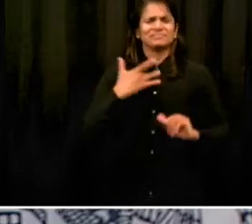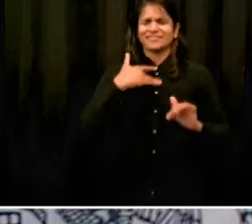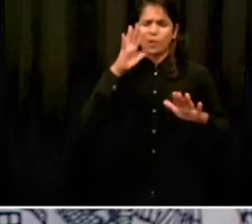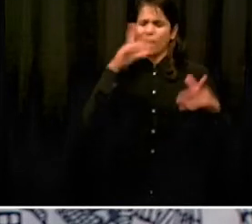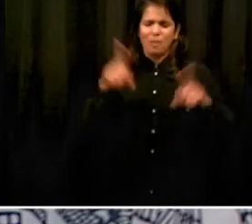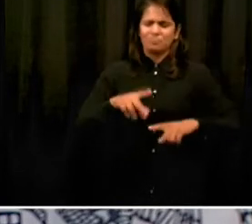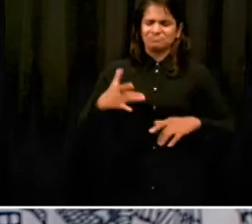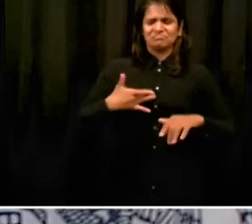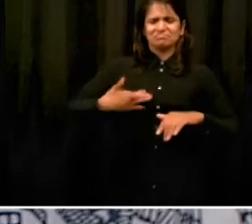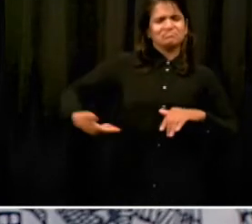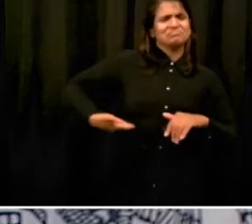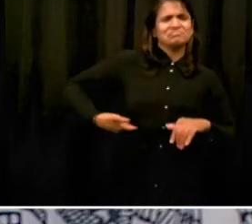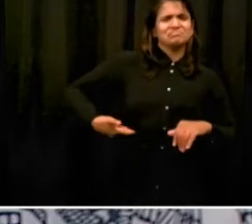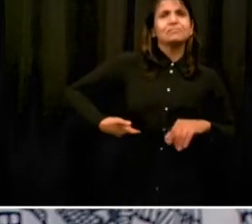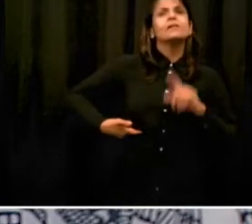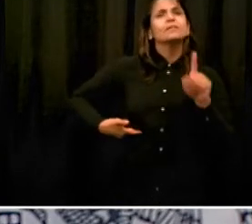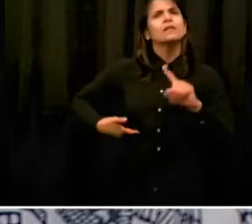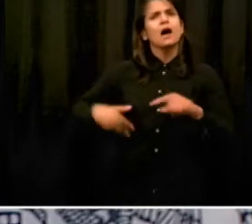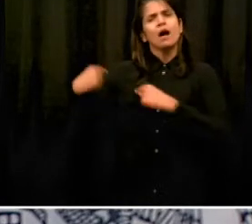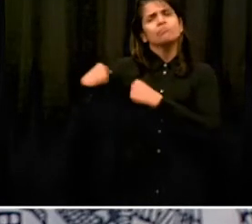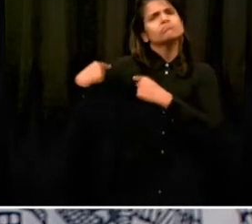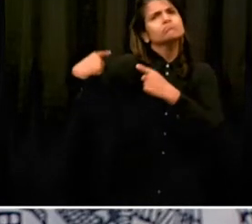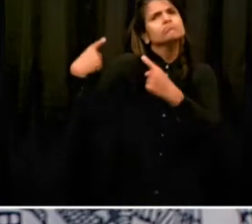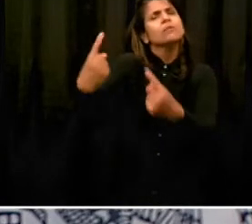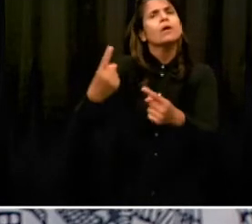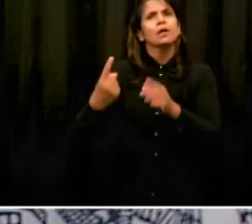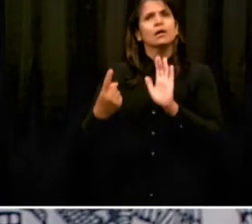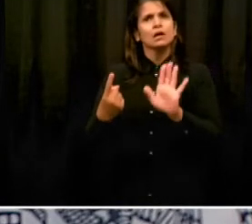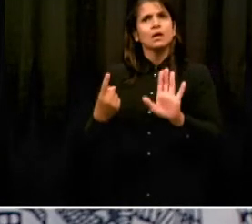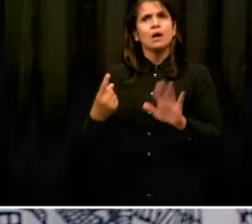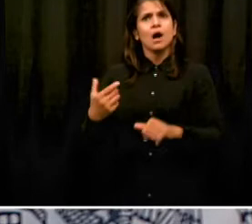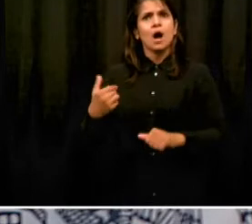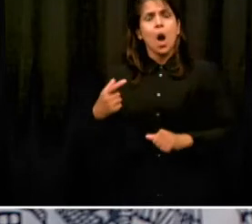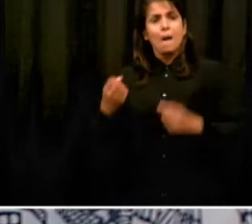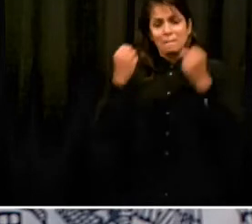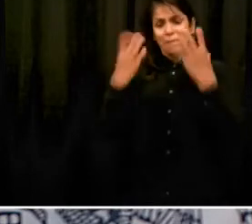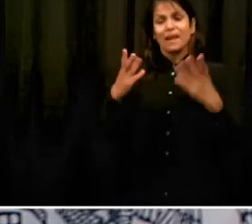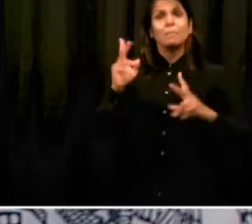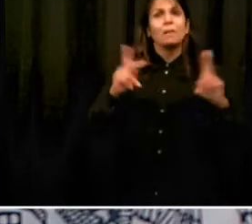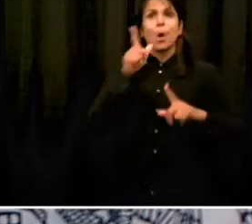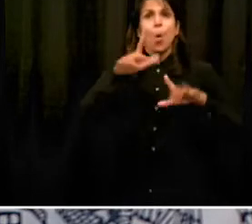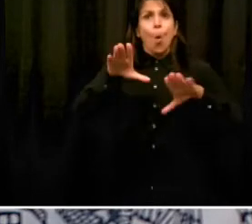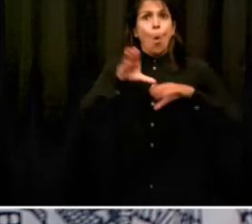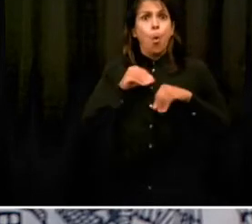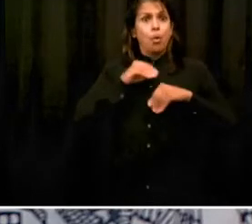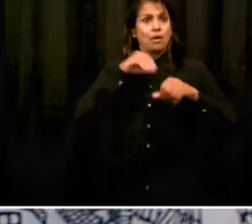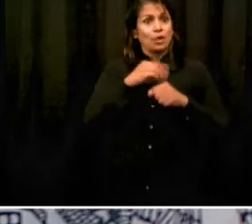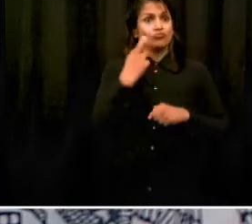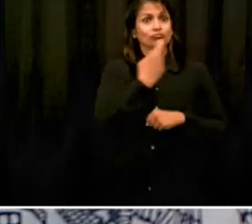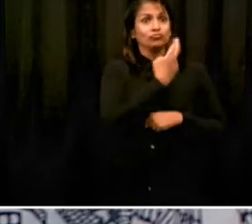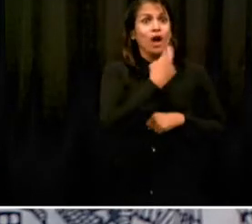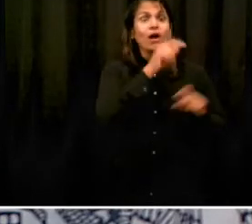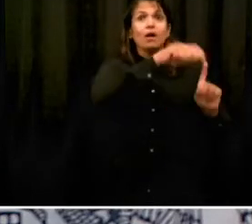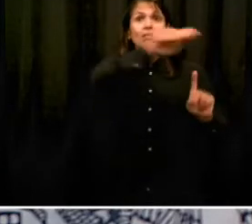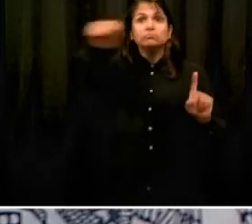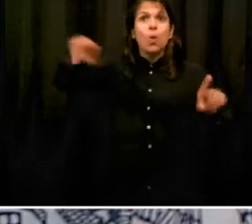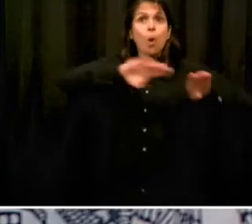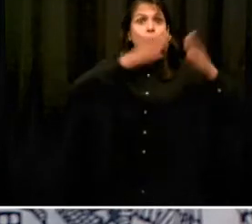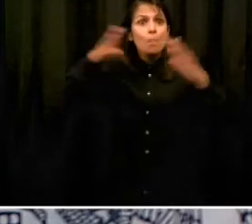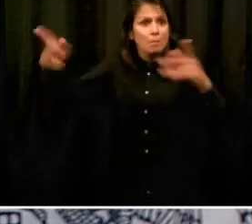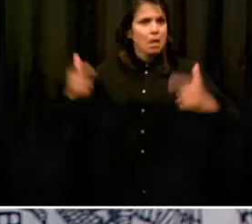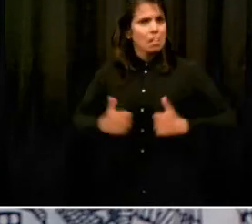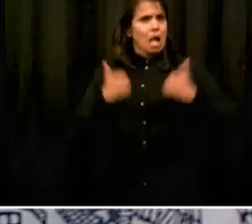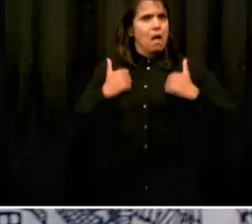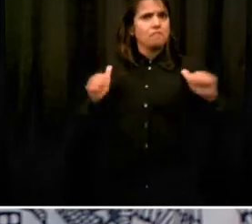put their life into those restaurants. It's been really tough on the people who work for them and are trying to get their livelihoods back. We're working every day. Our health